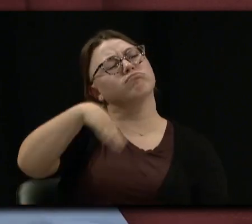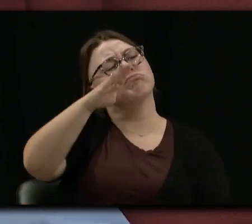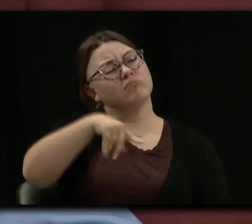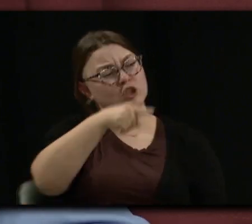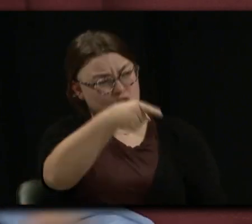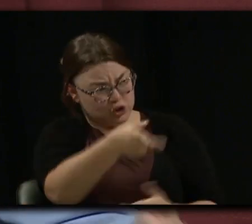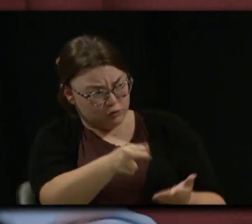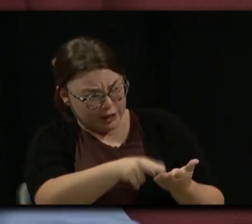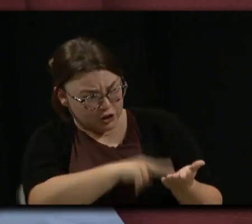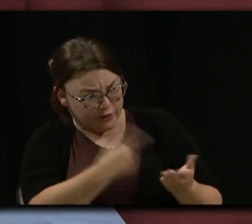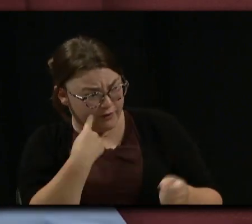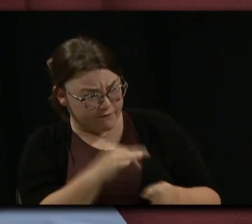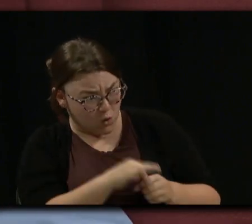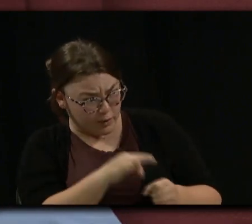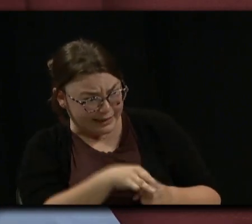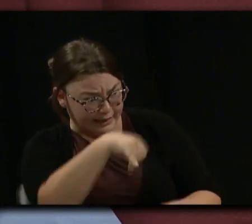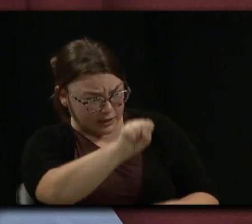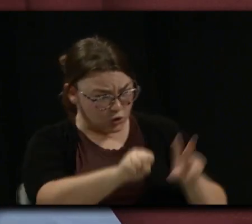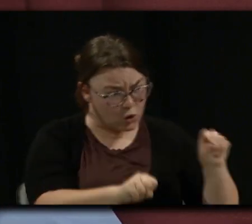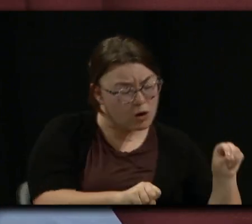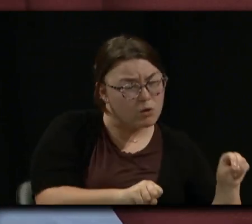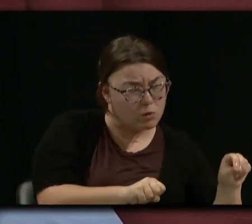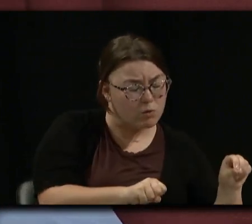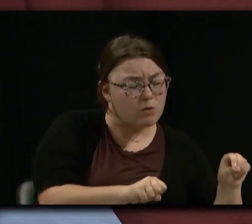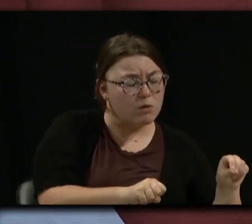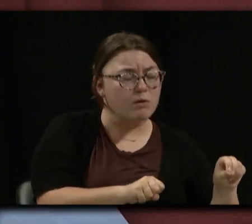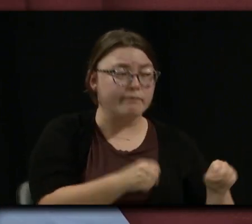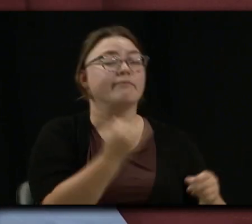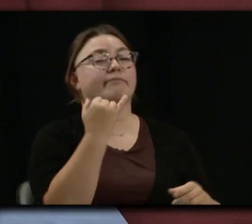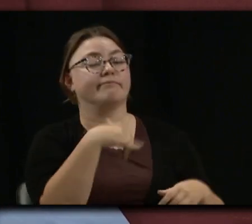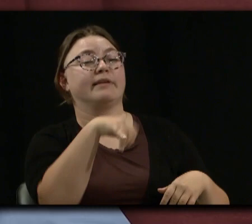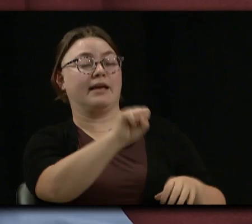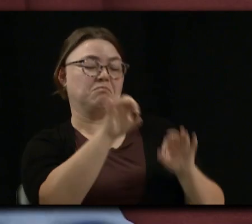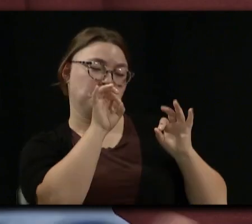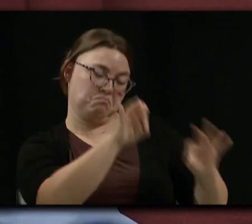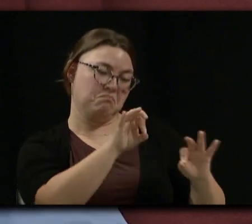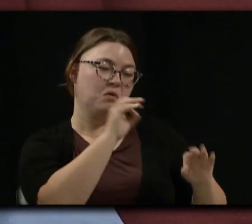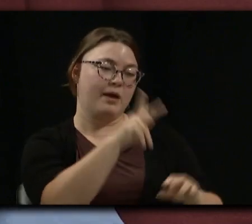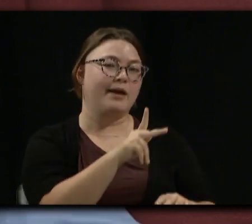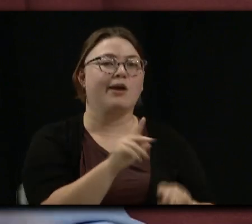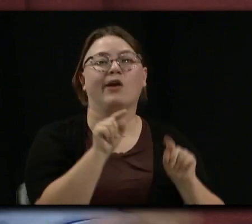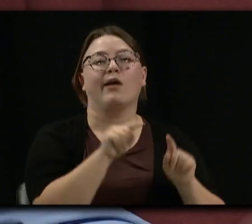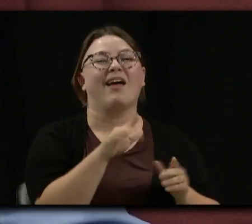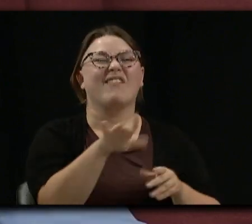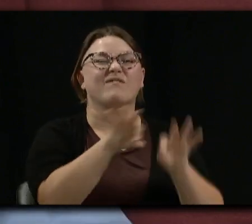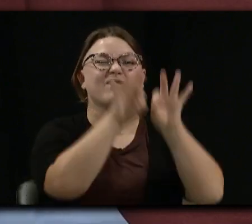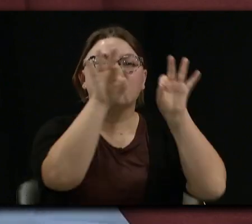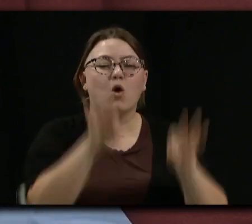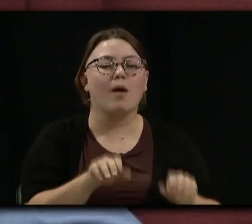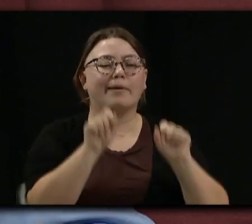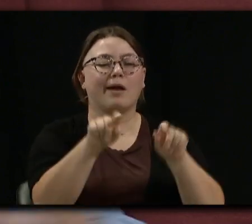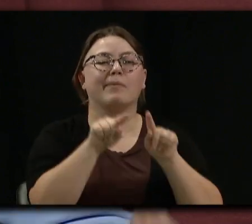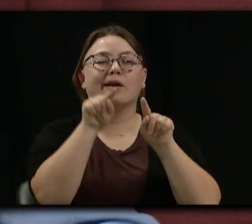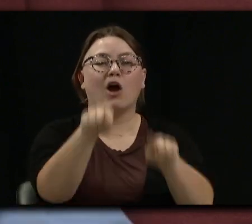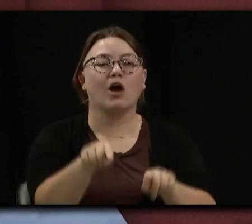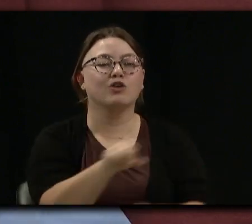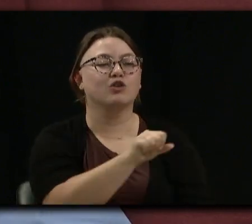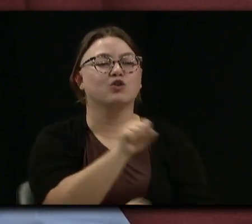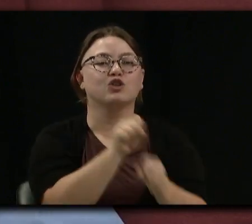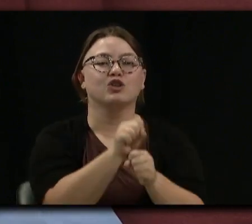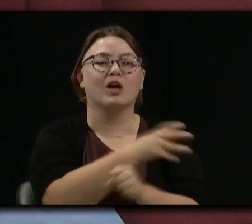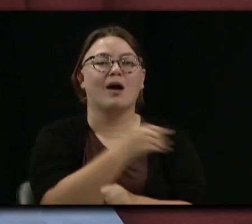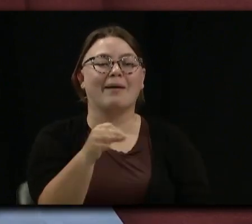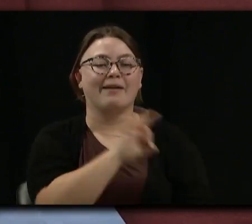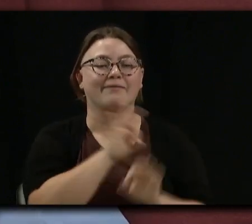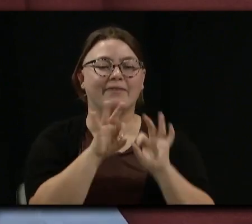wanted to register. You can drop off those registration forms at a number of locations, Job and Family Services, local libraries. There are